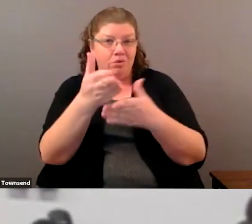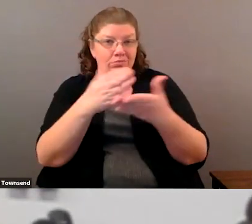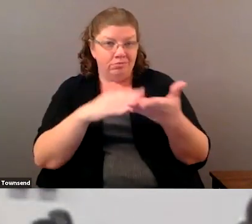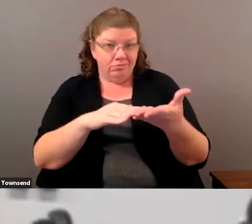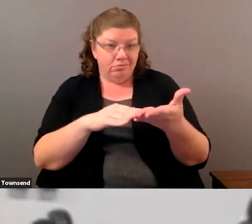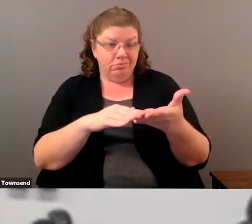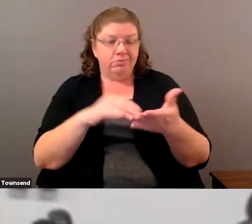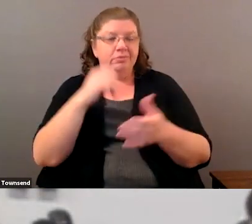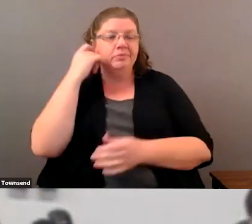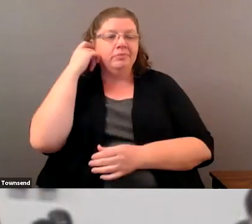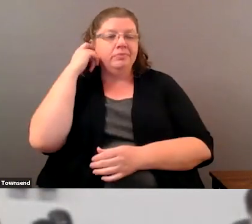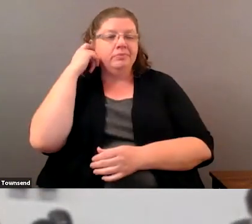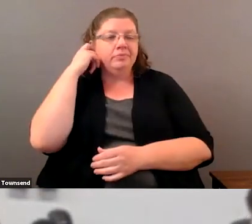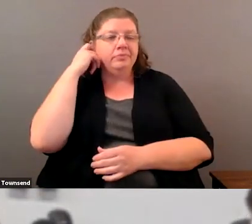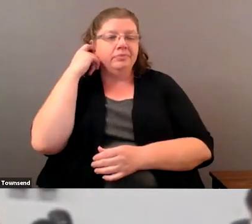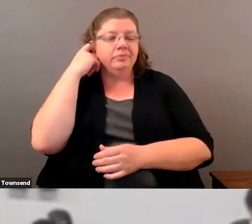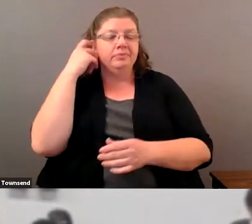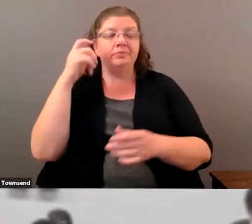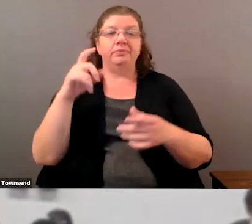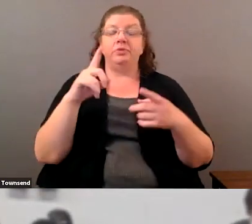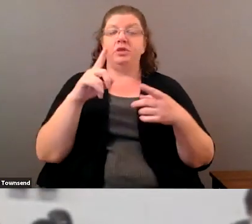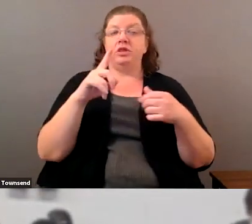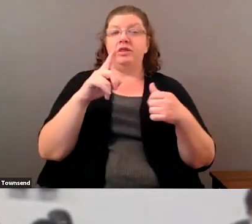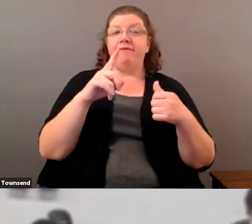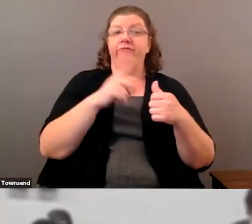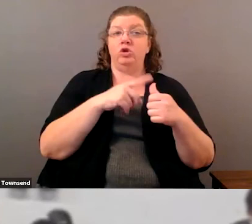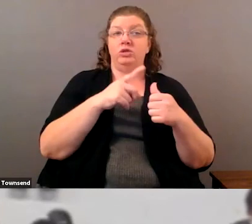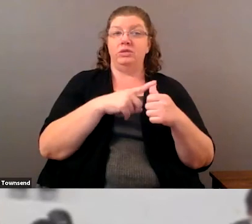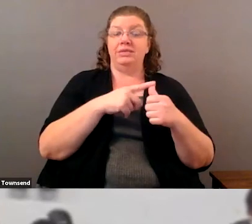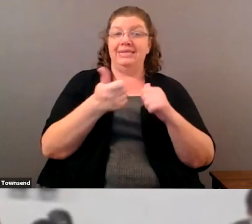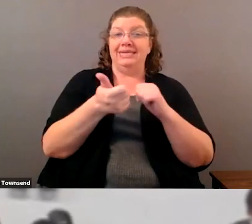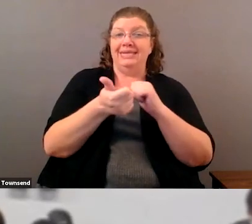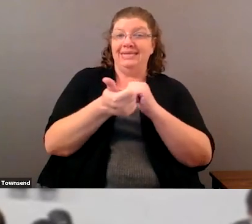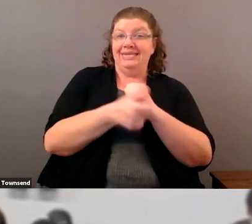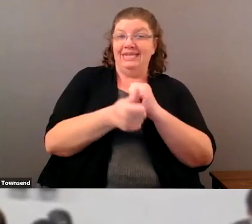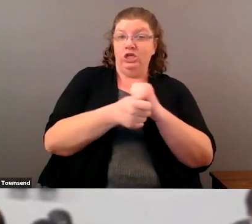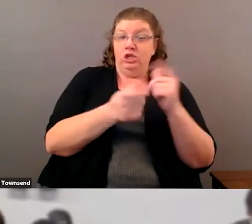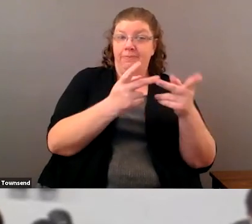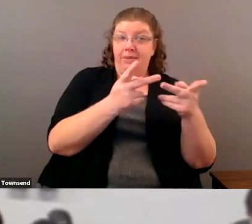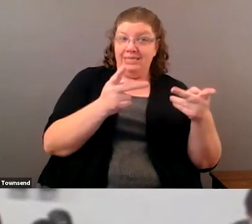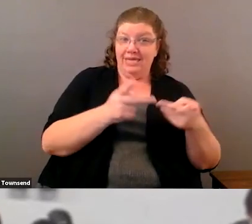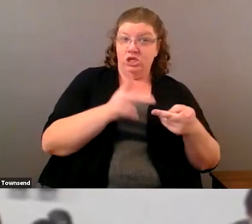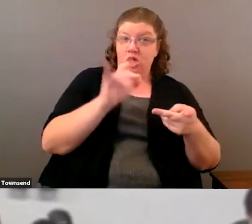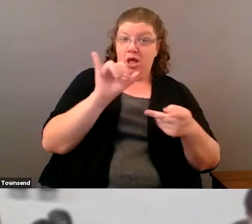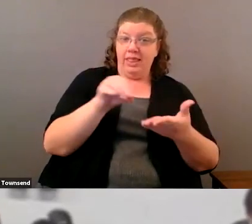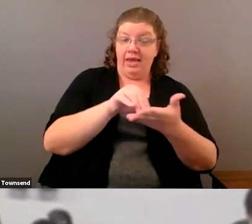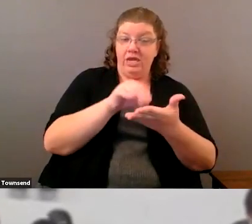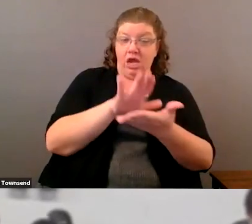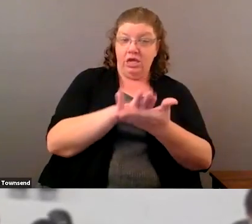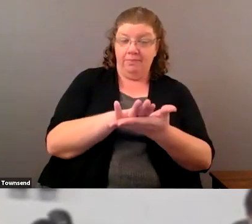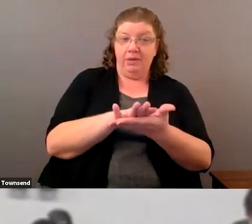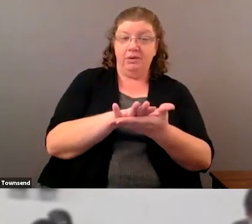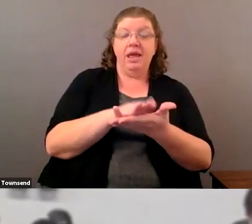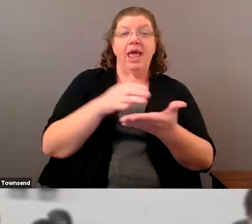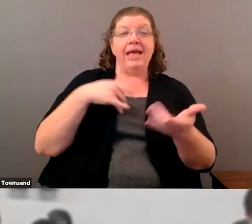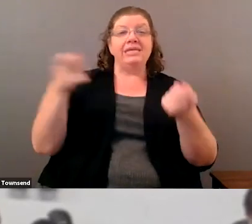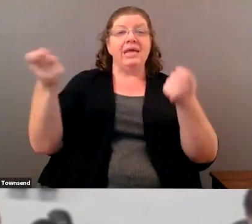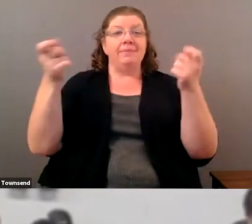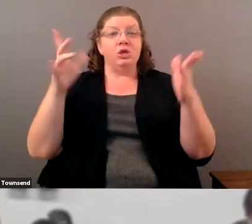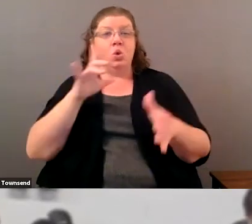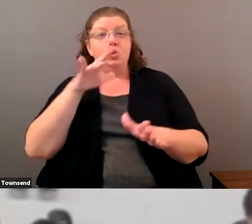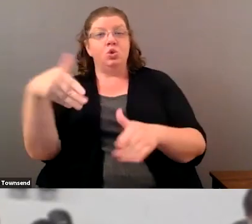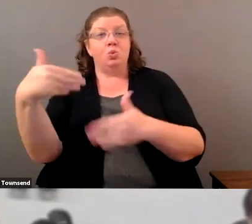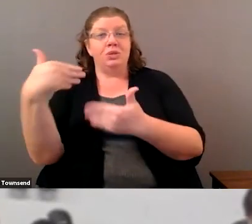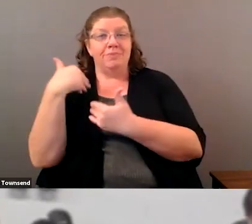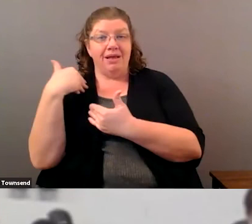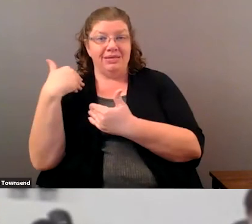forward. The first is that each of the positions on this document has a administrator responsible. And